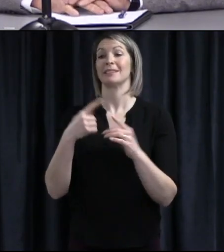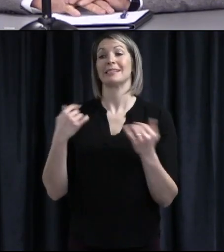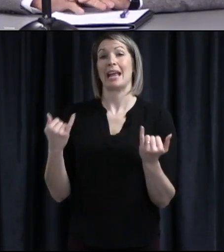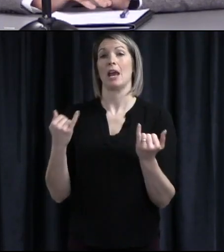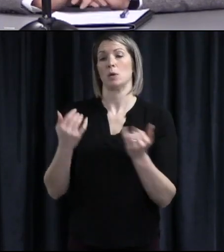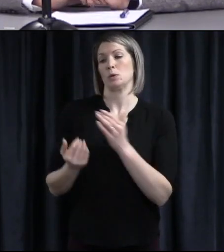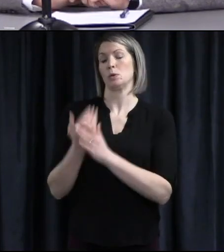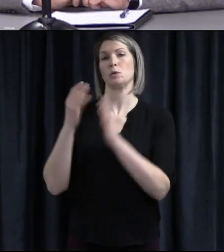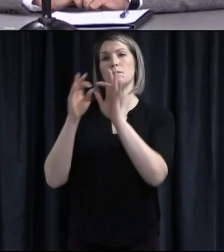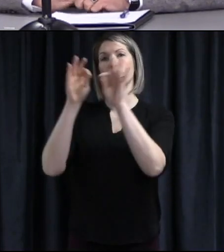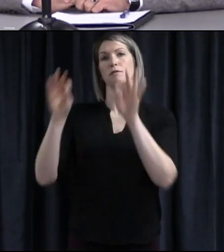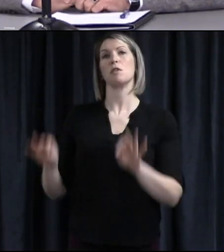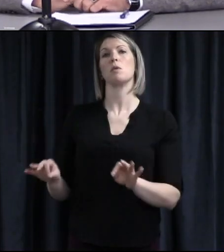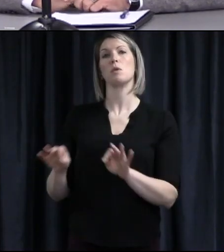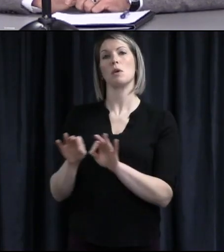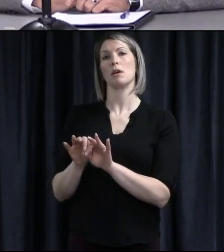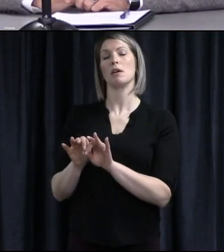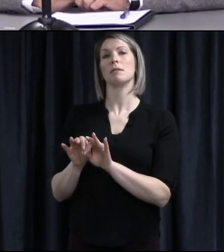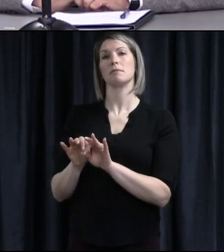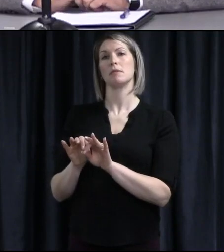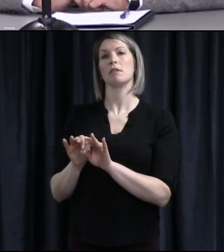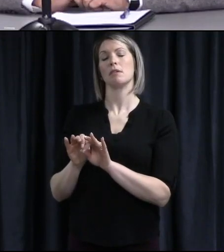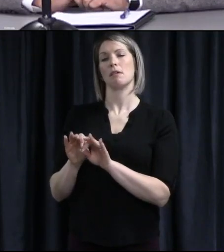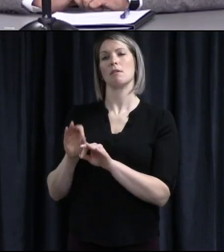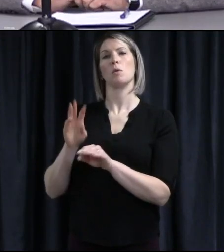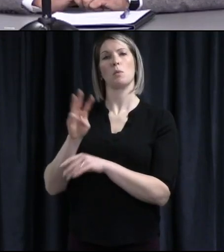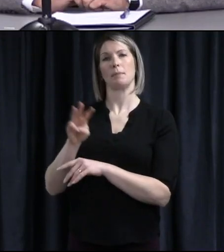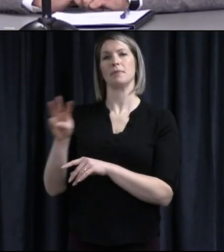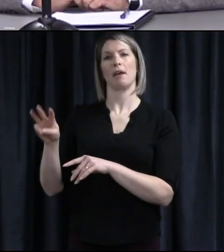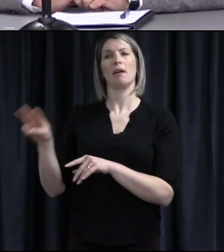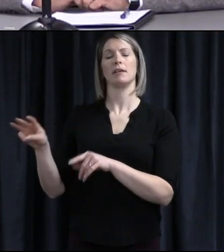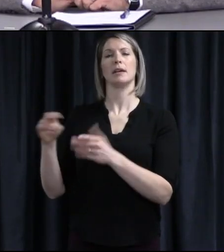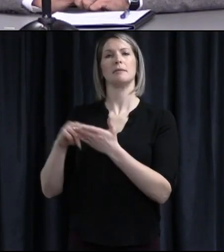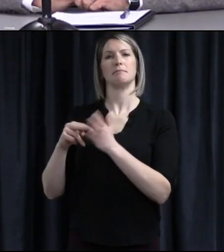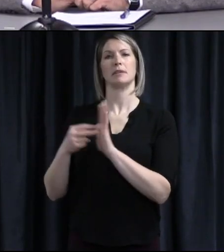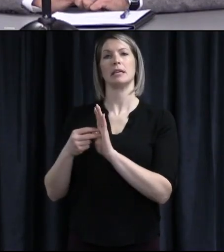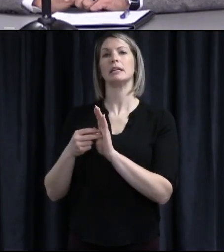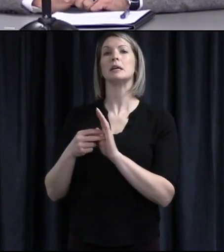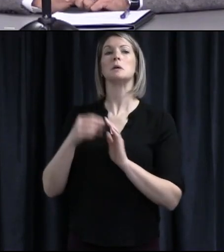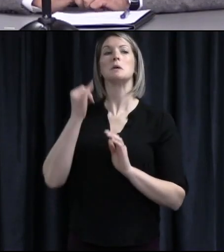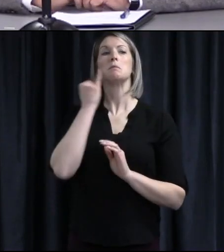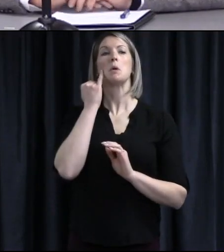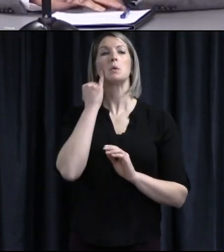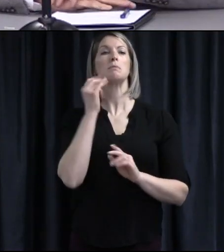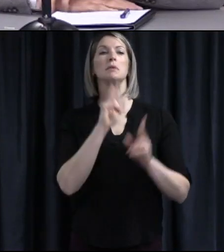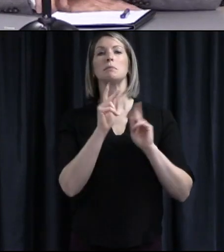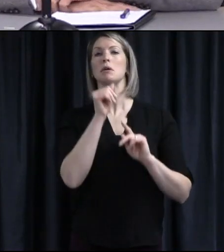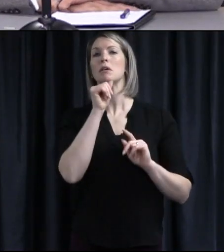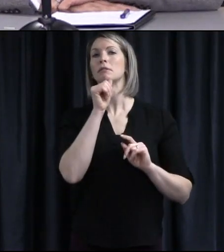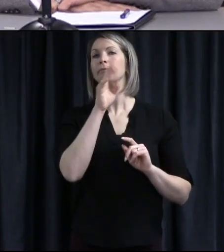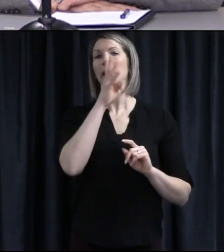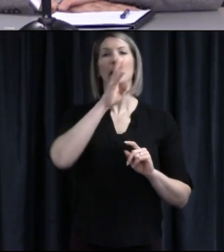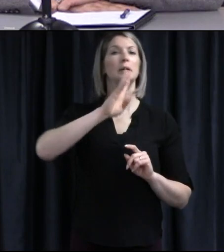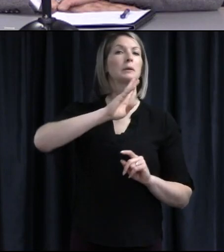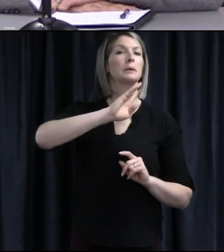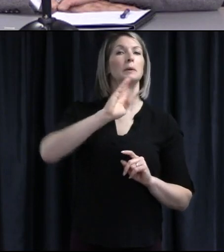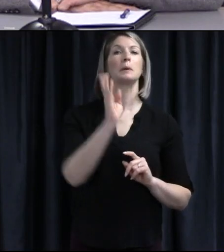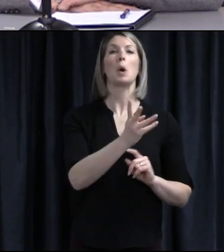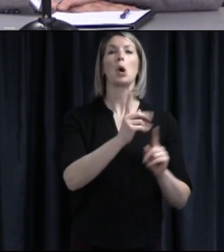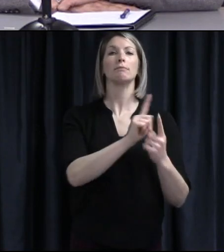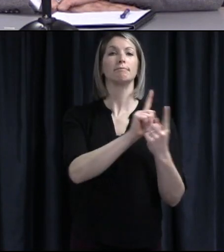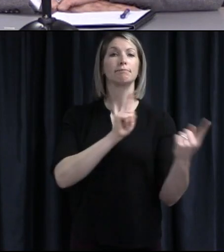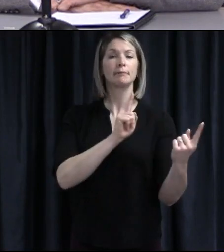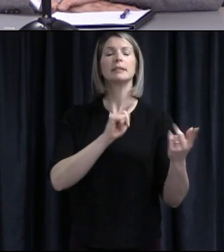website. This data, this information will flow more freely, and where appropriate, we can investigate.